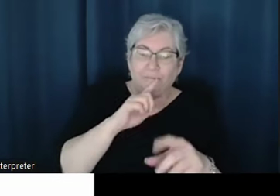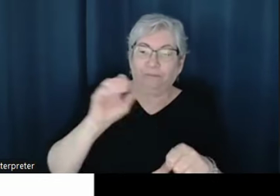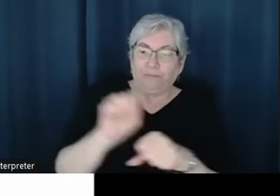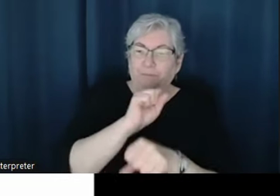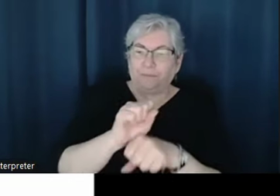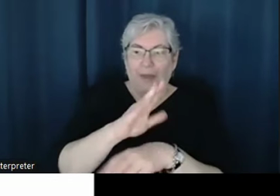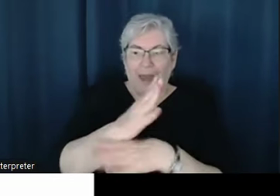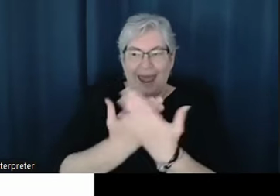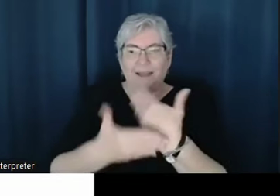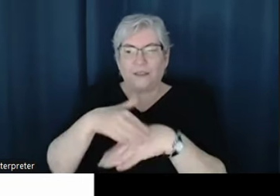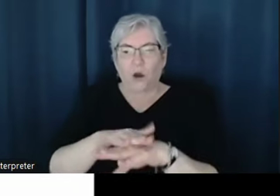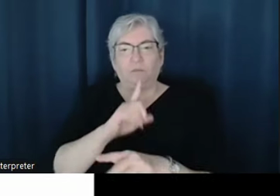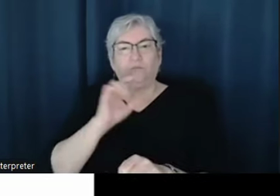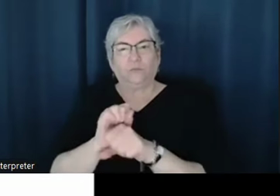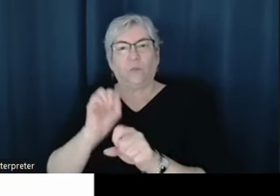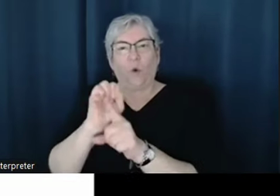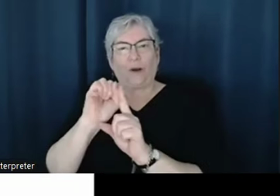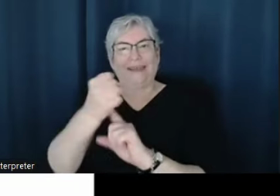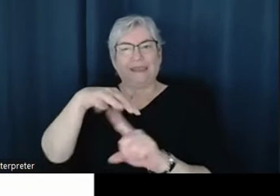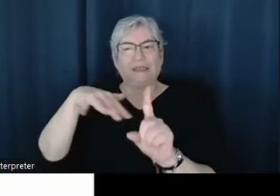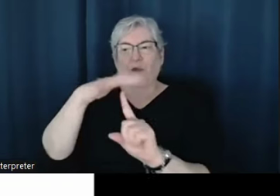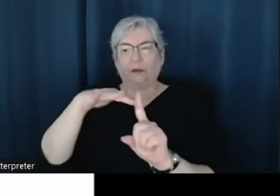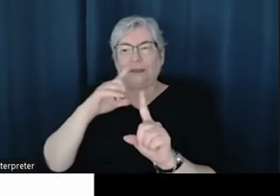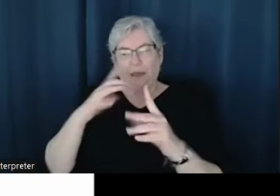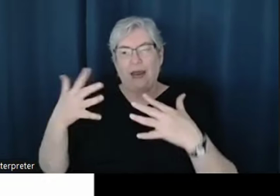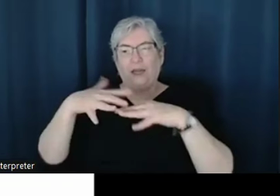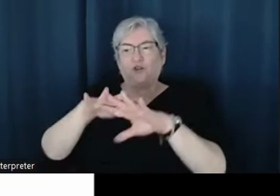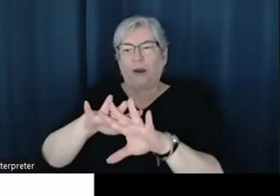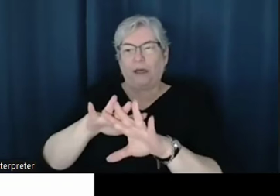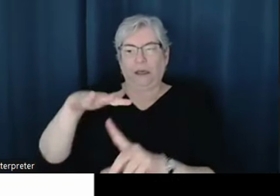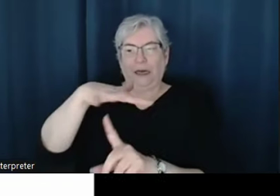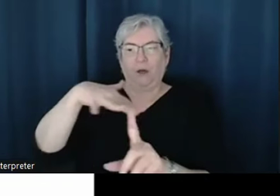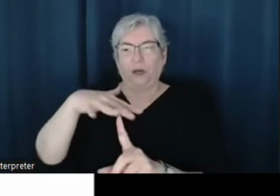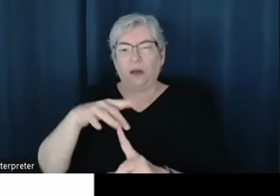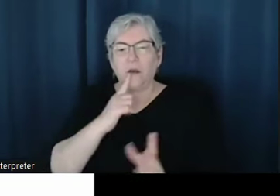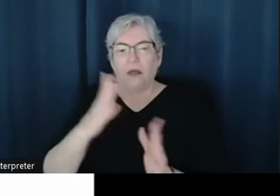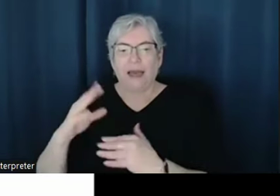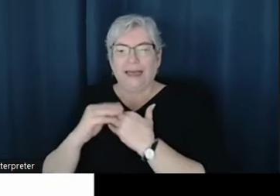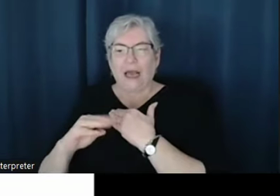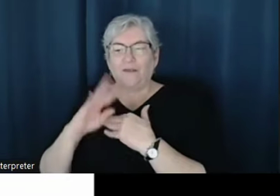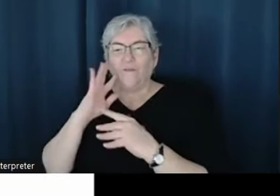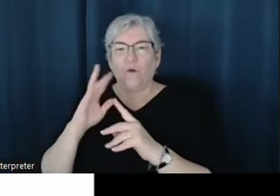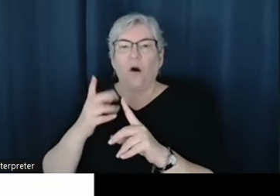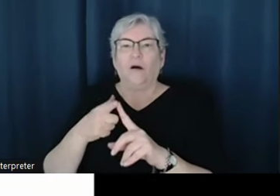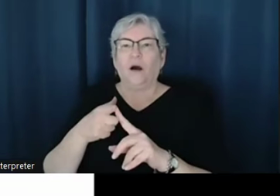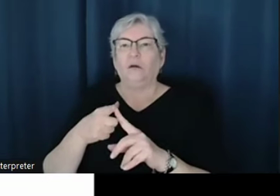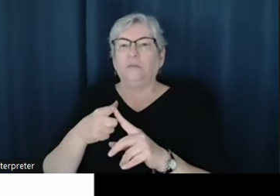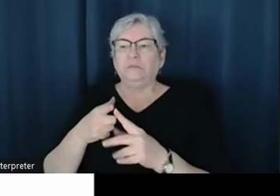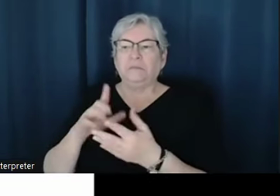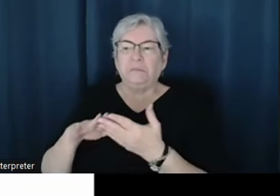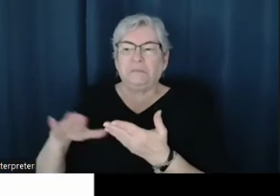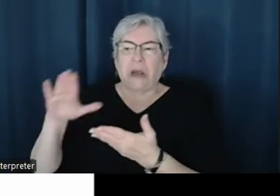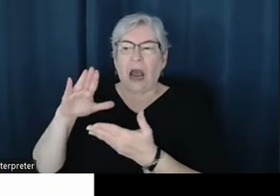in real work settings, in integrated settings. And then counseling on post-secondary opportunities and